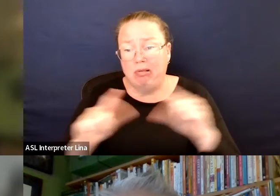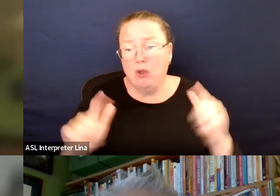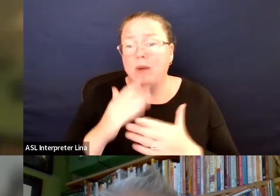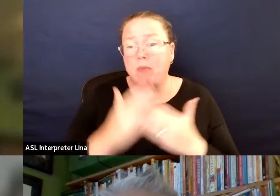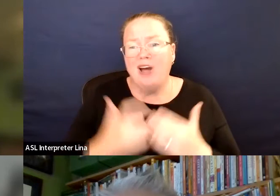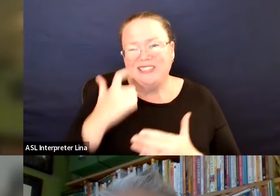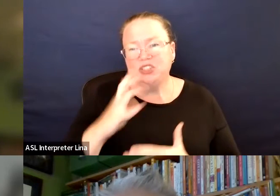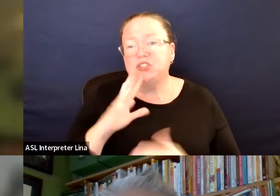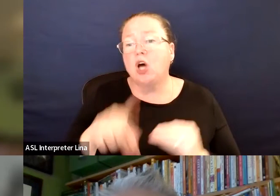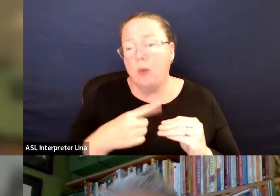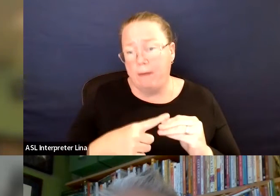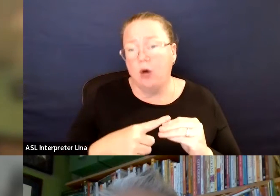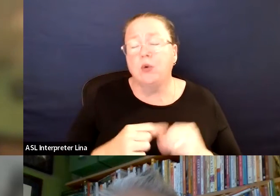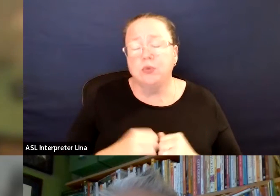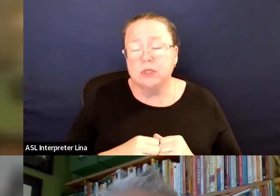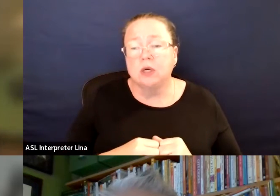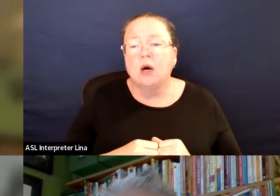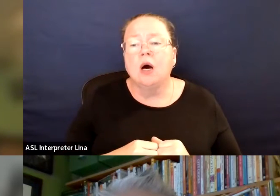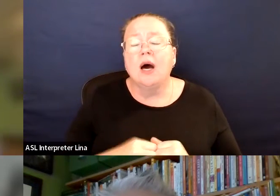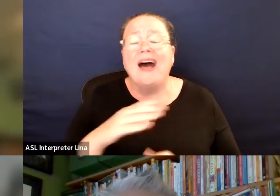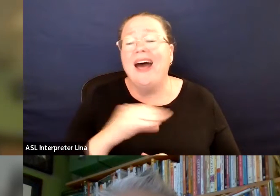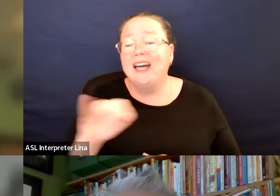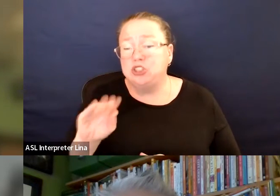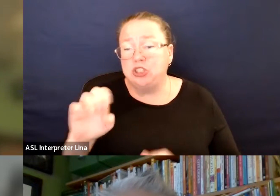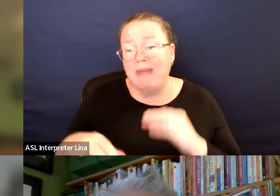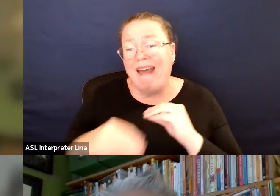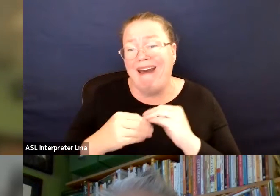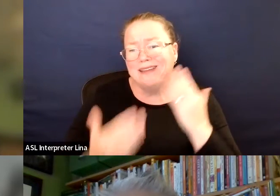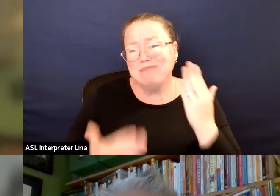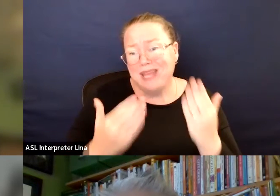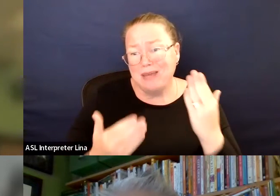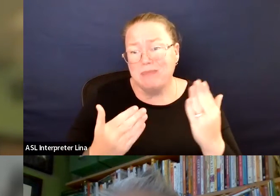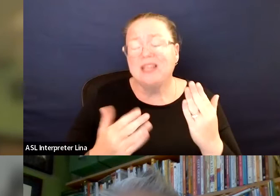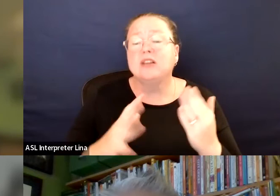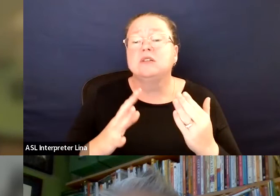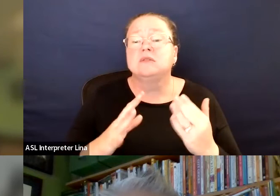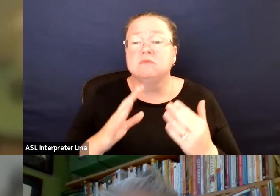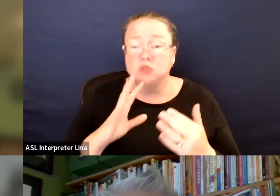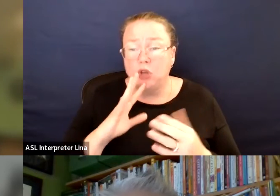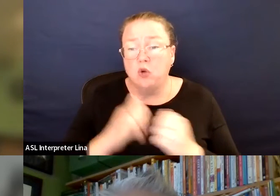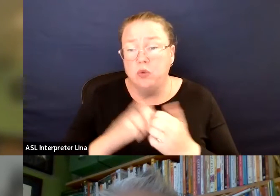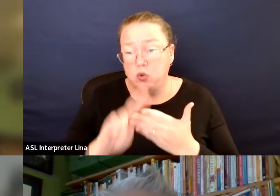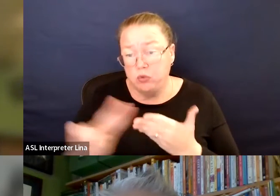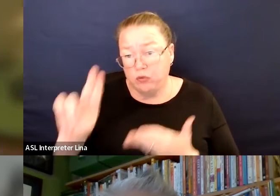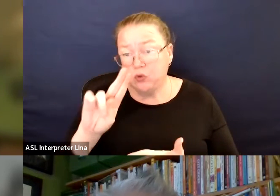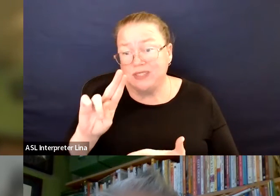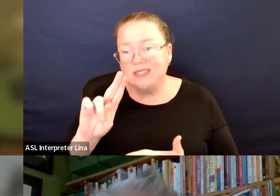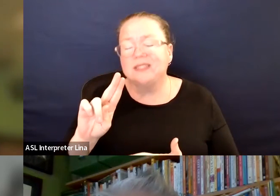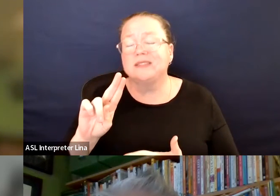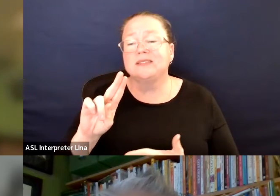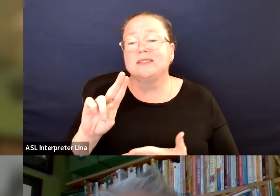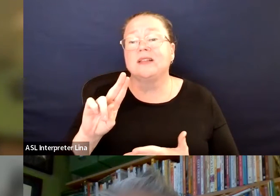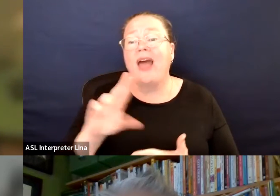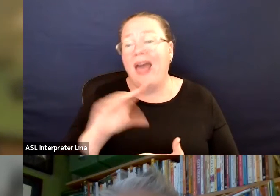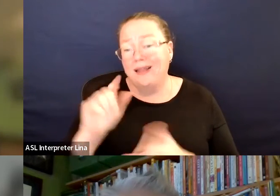we were talking about just a bit ago. And Jamie adds around maybe touching base with universities and their foreign